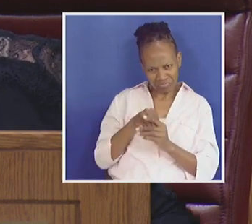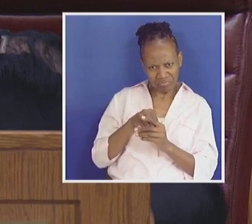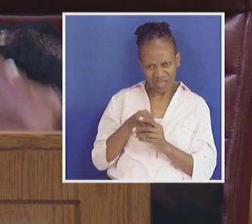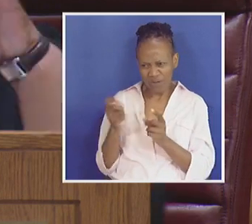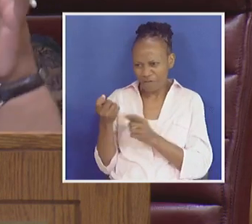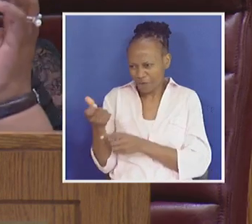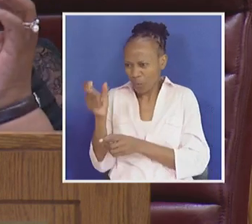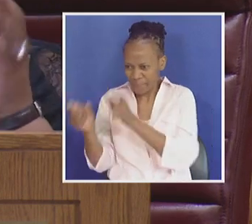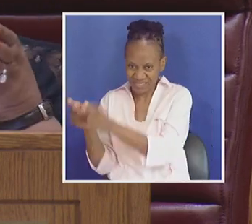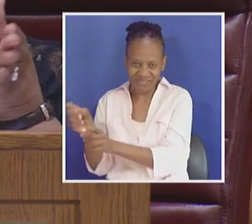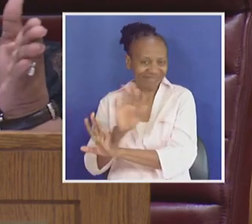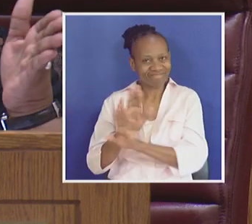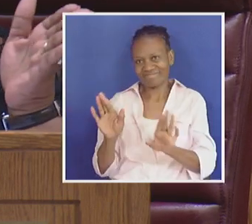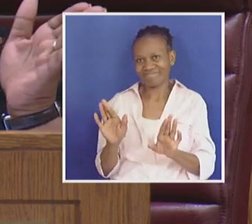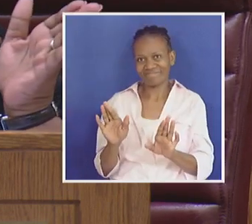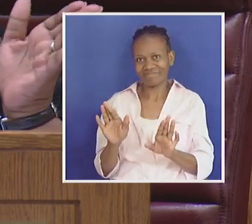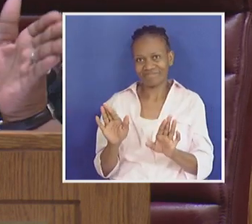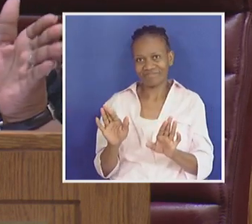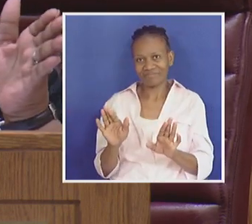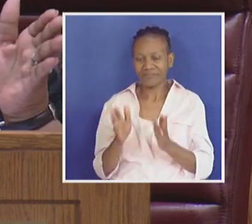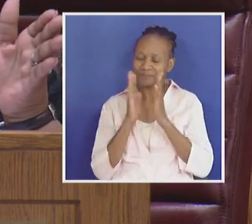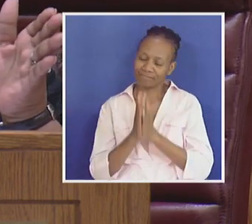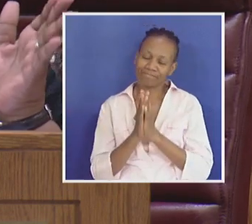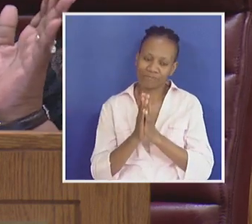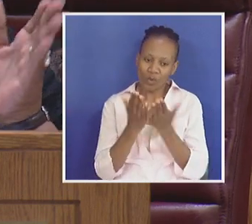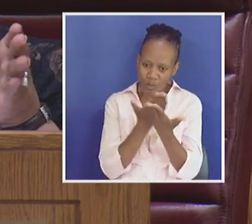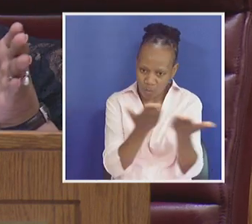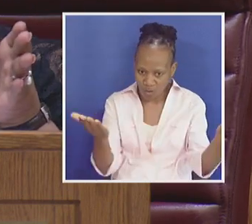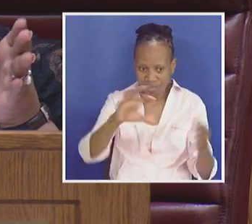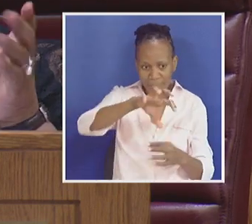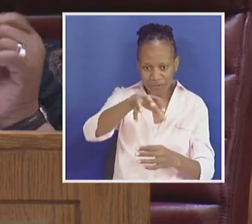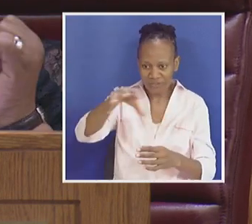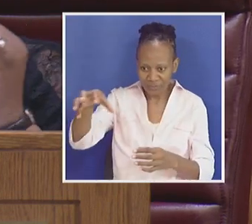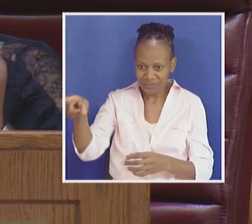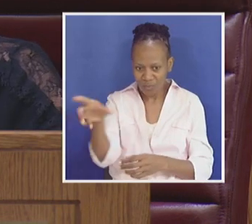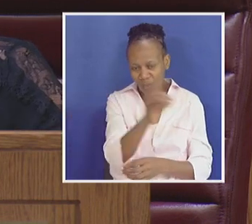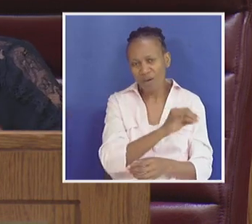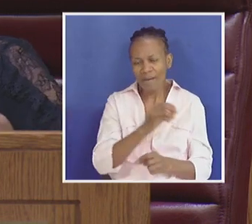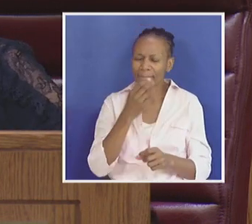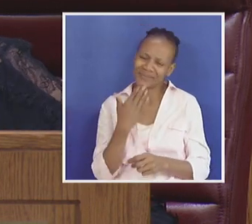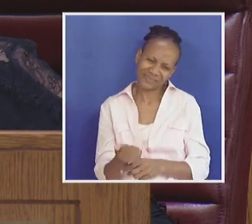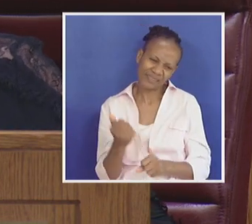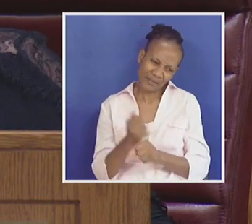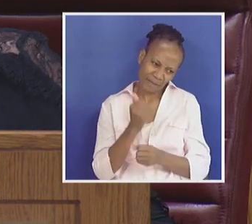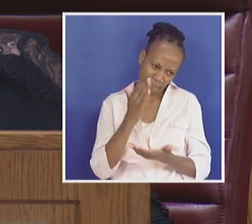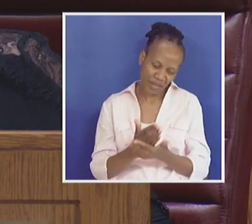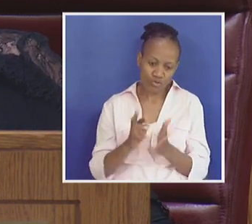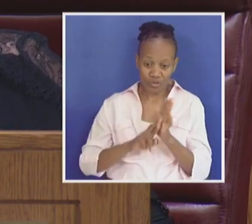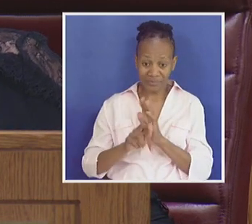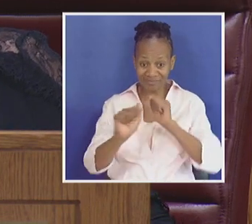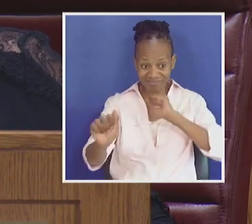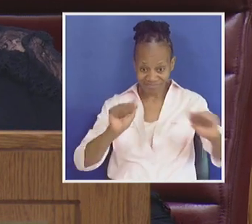to vote. So I'm going to urge all provinces, ensure that you convene your